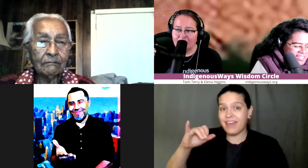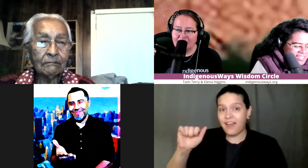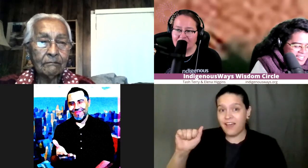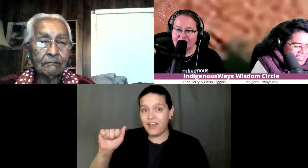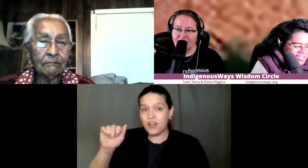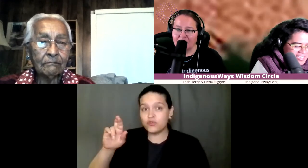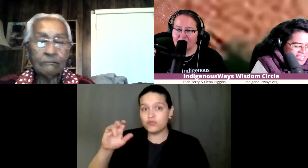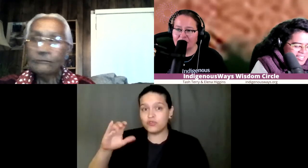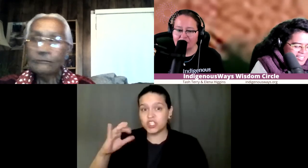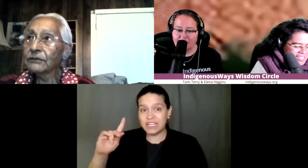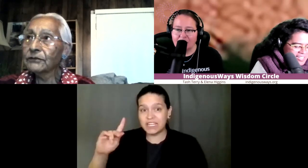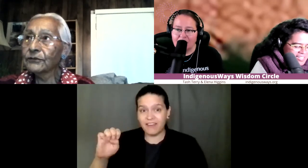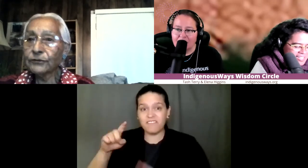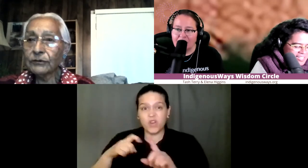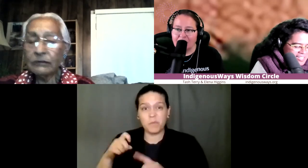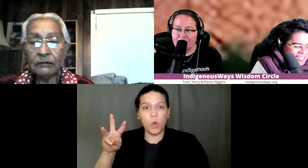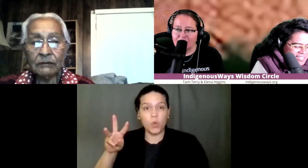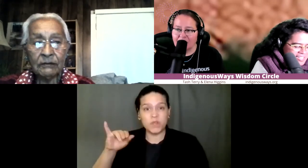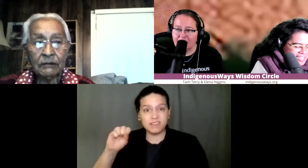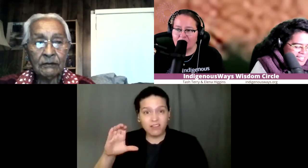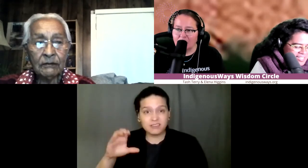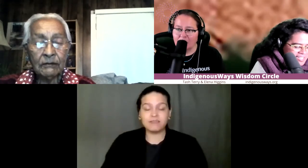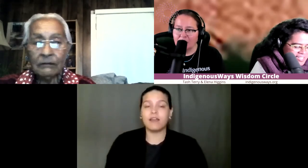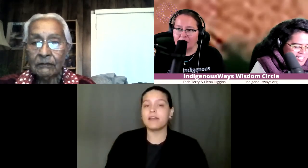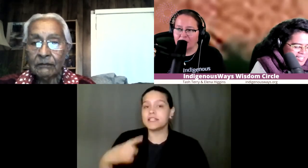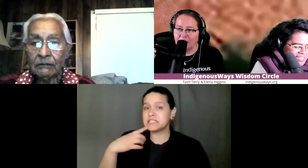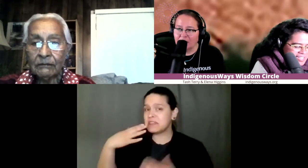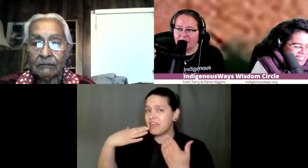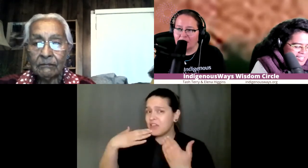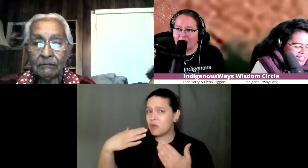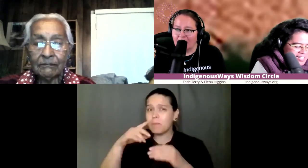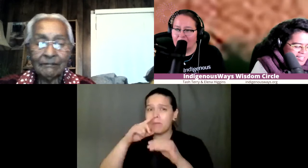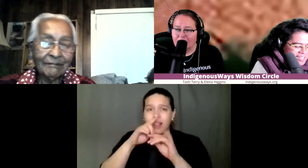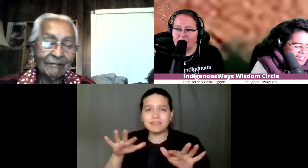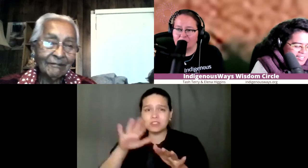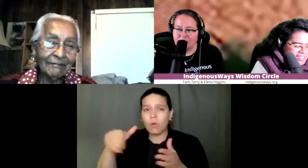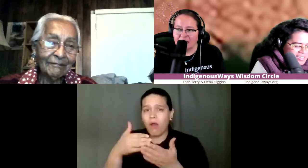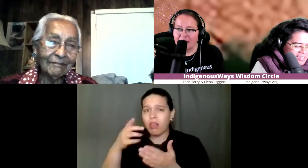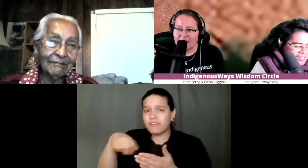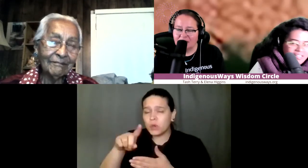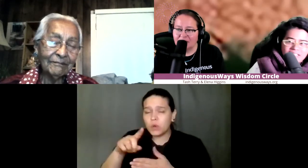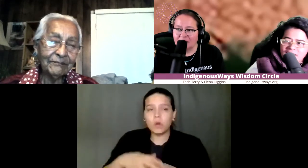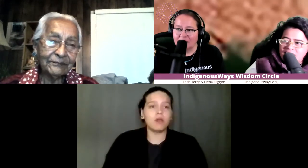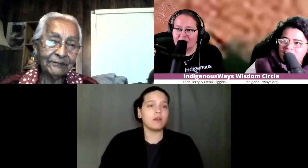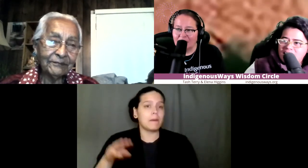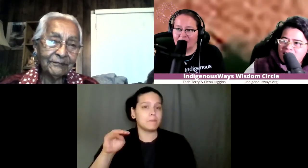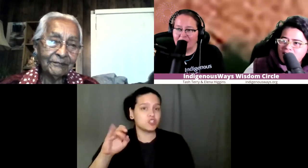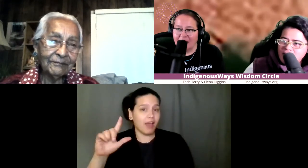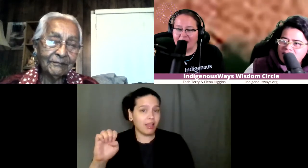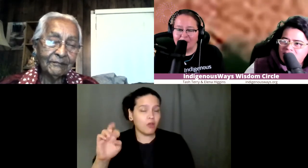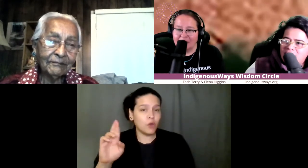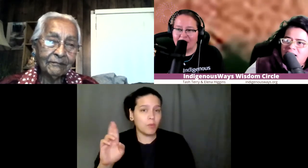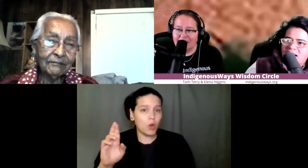you. Blessings to all of you. And Michelle Mormel. Hi, Palomo Rosales.